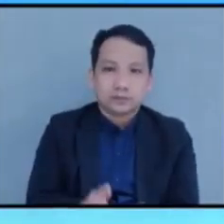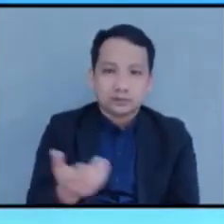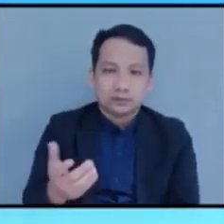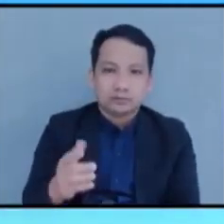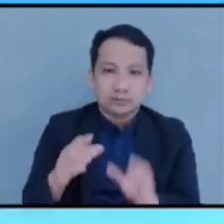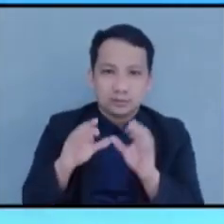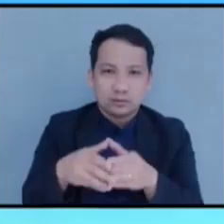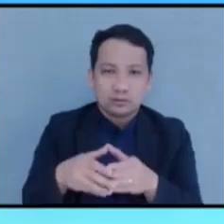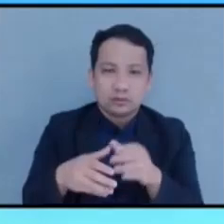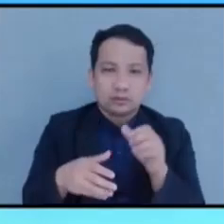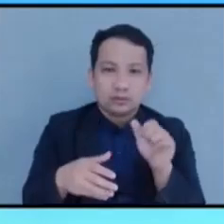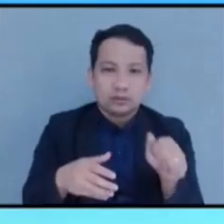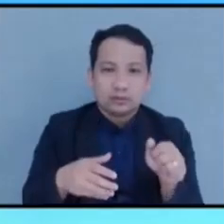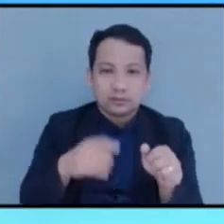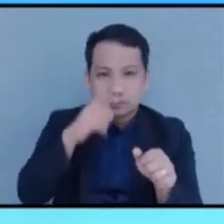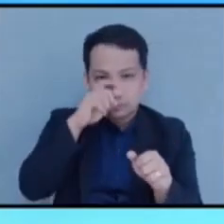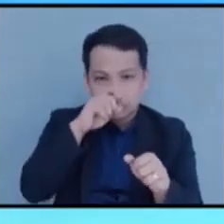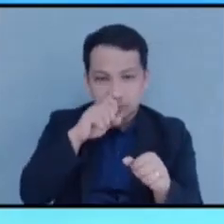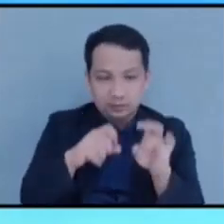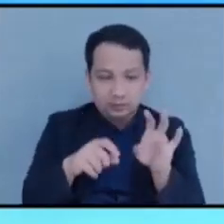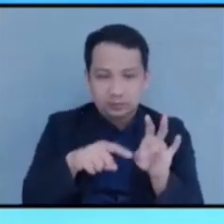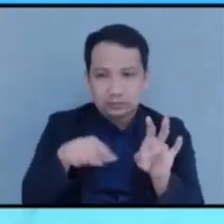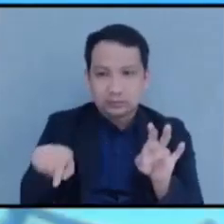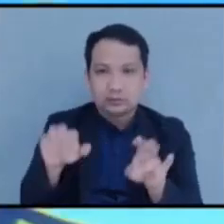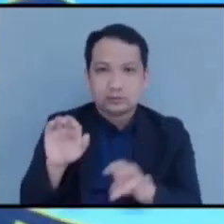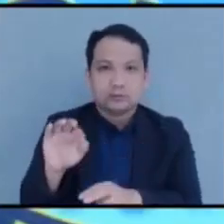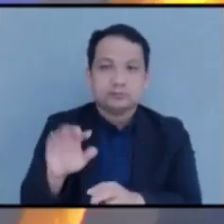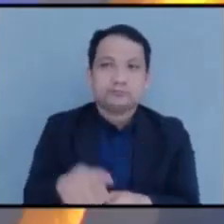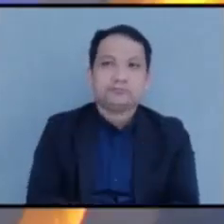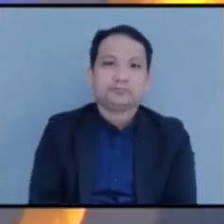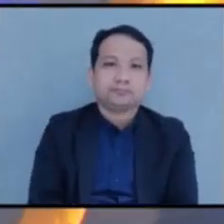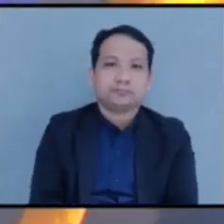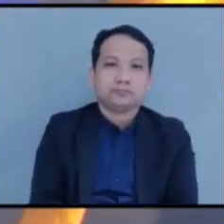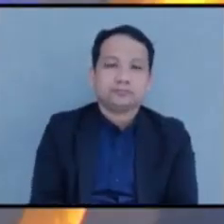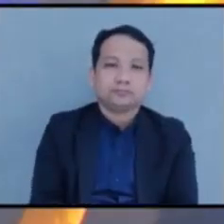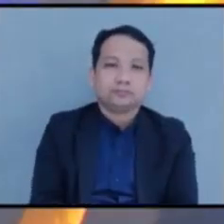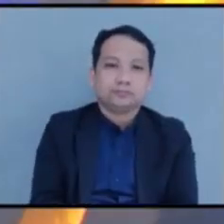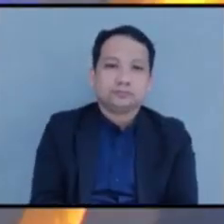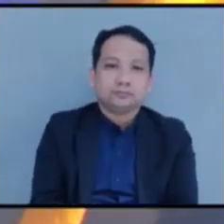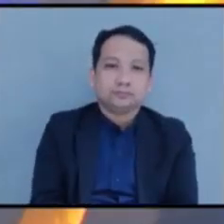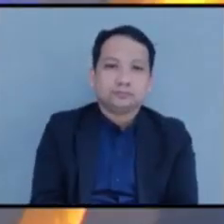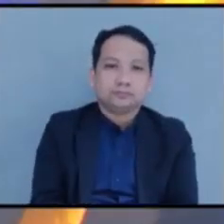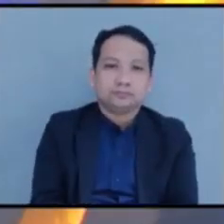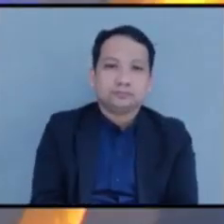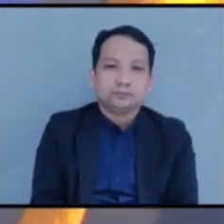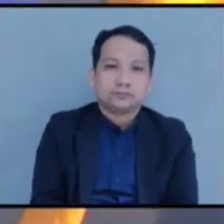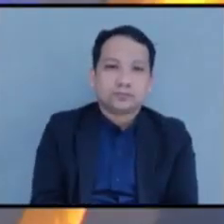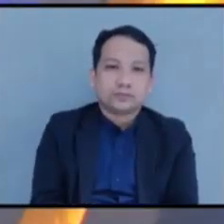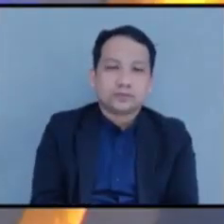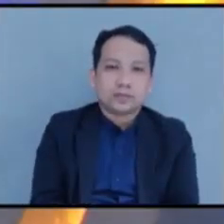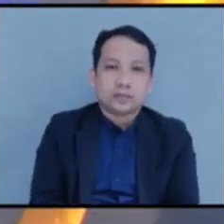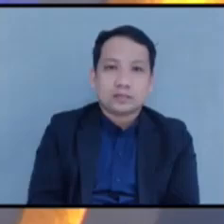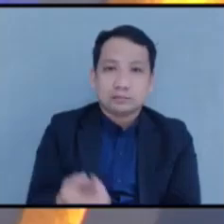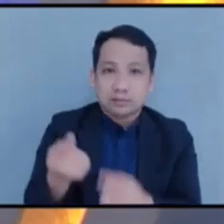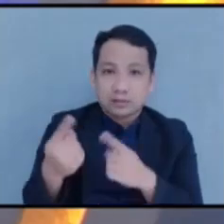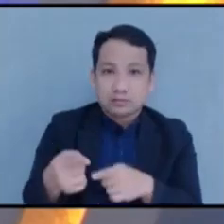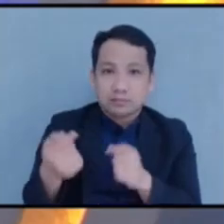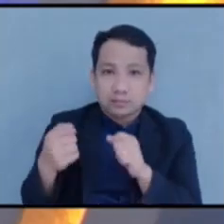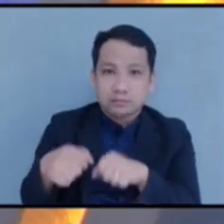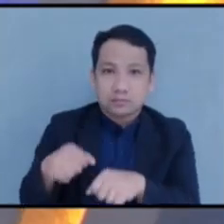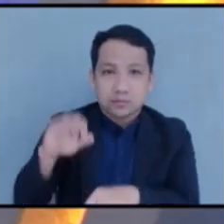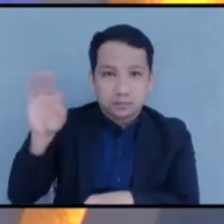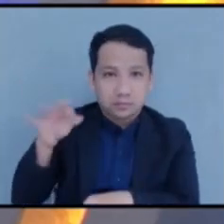ages 17 to 19. All right. The event was in Paris, France. Can you tell us about